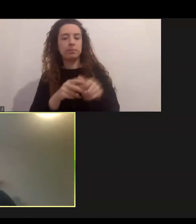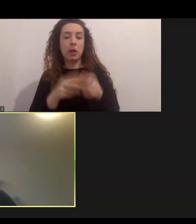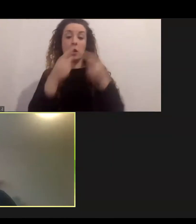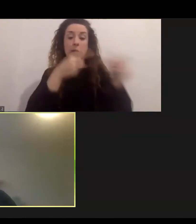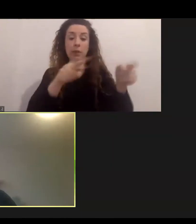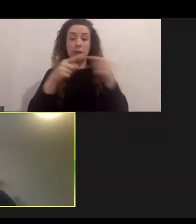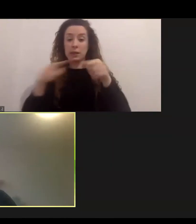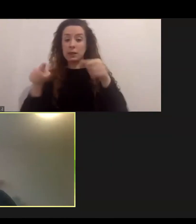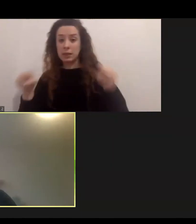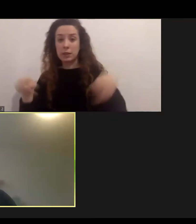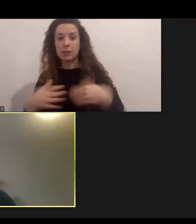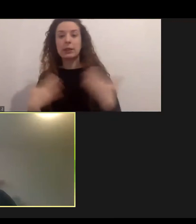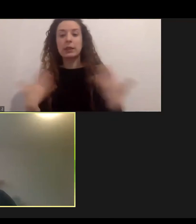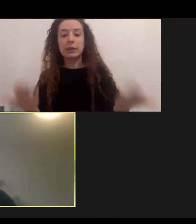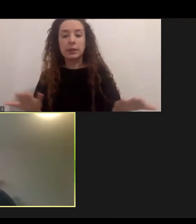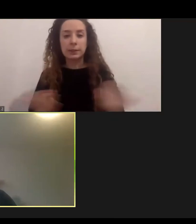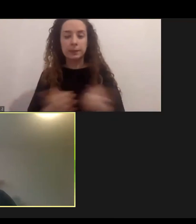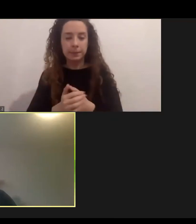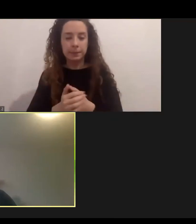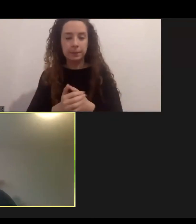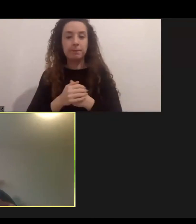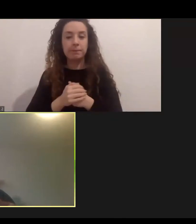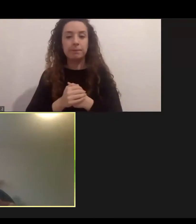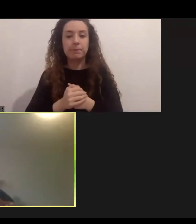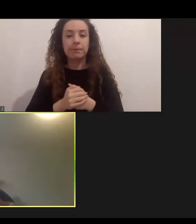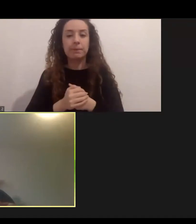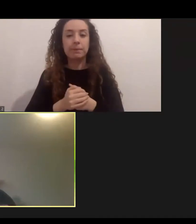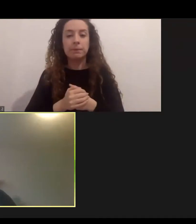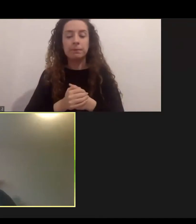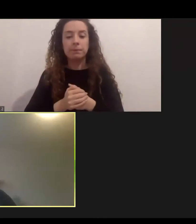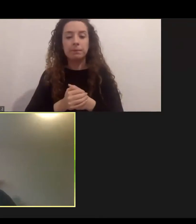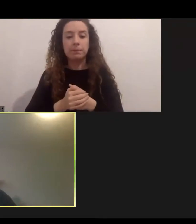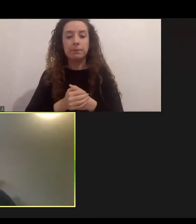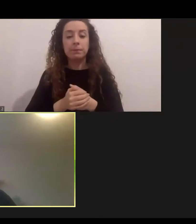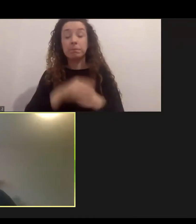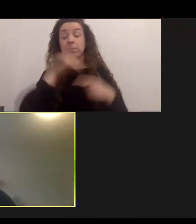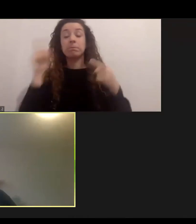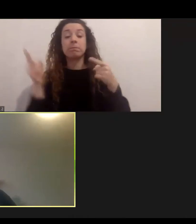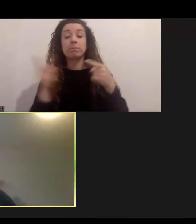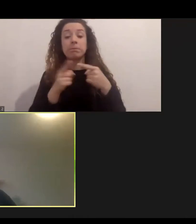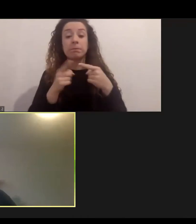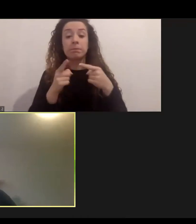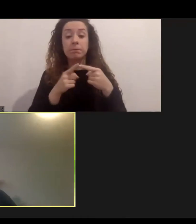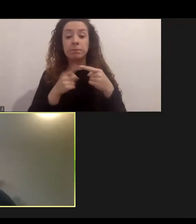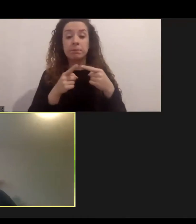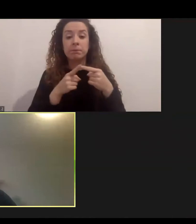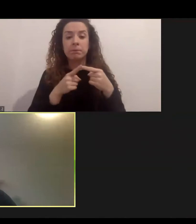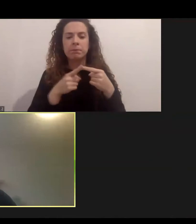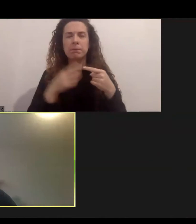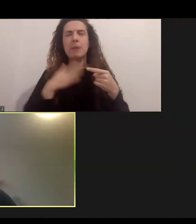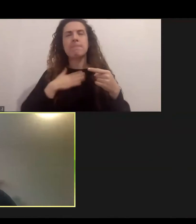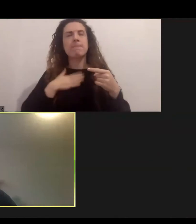it, especially because of my sight problem. So many